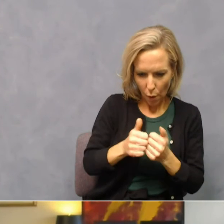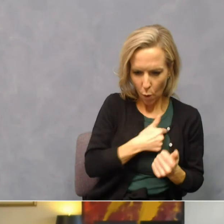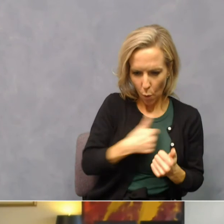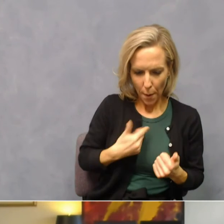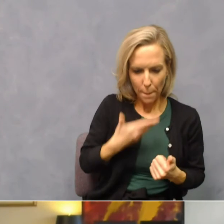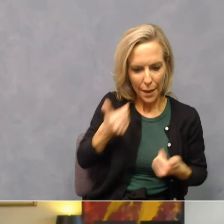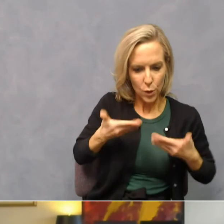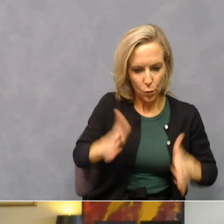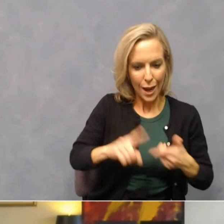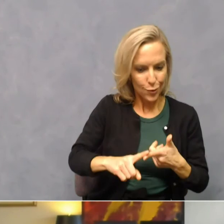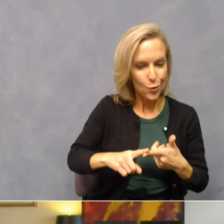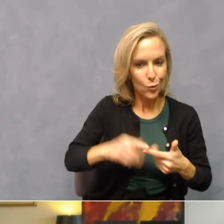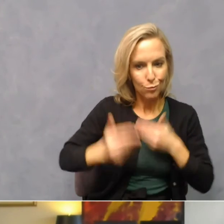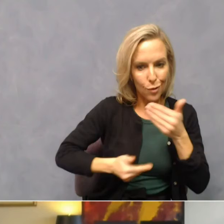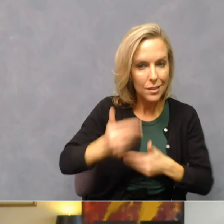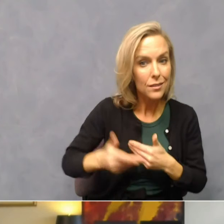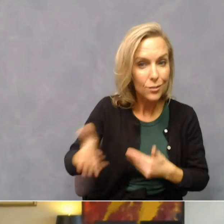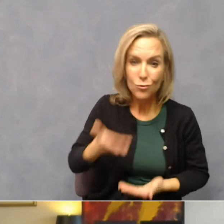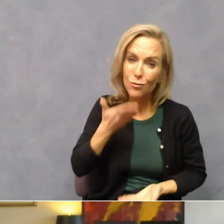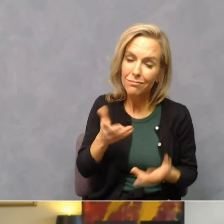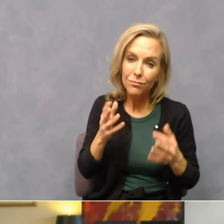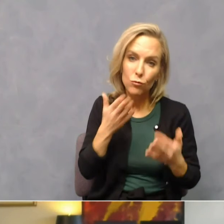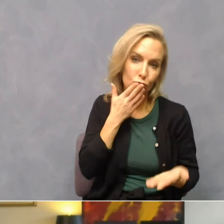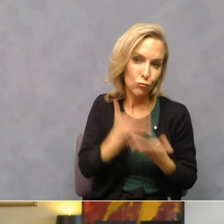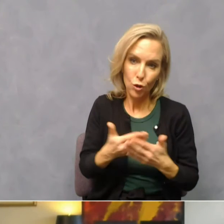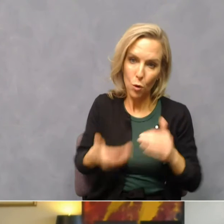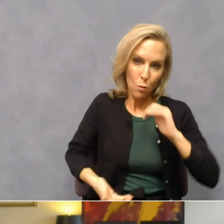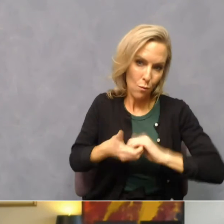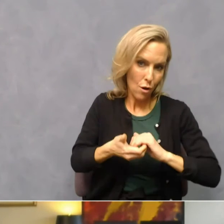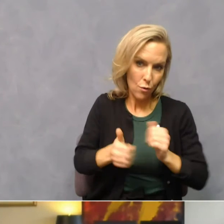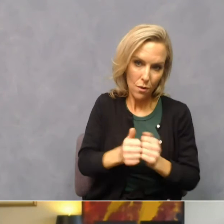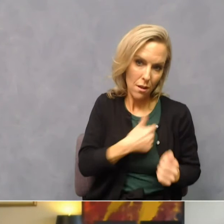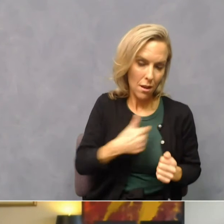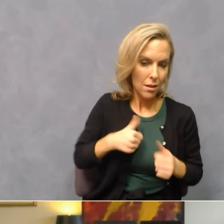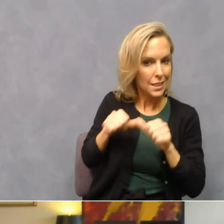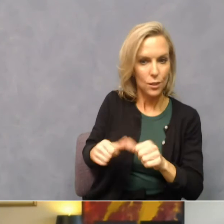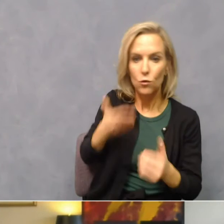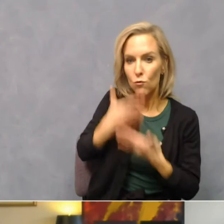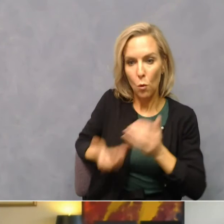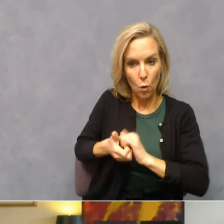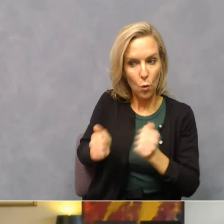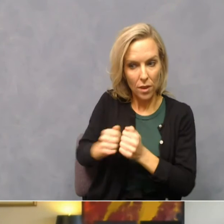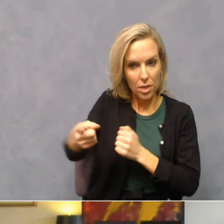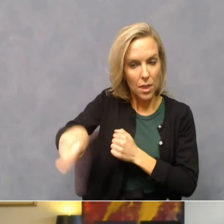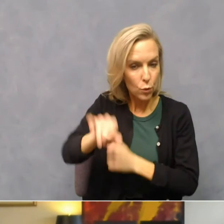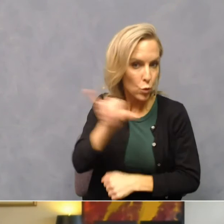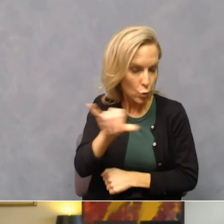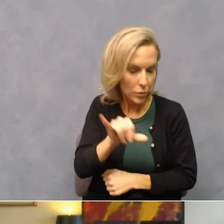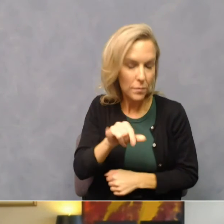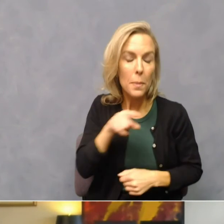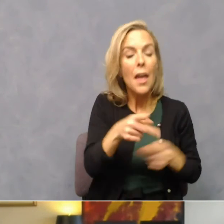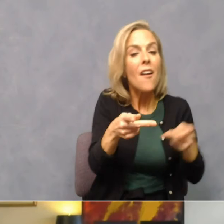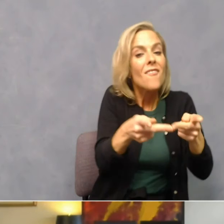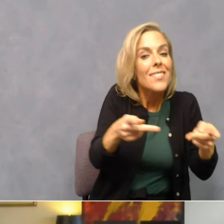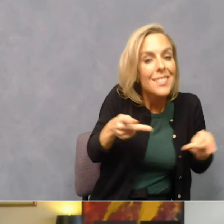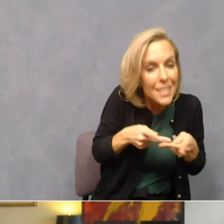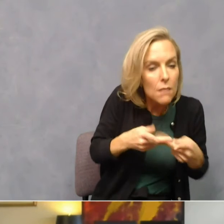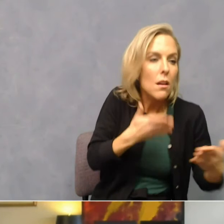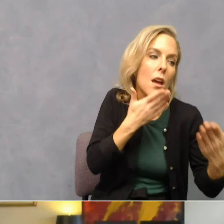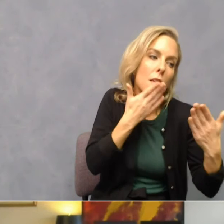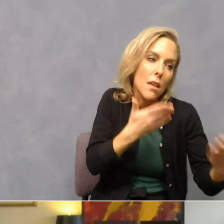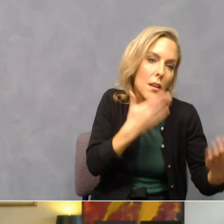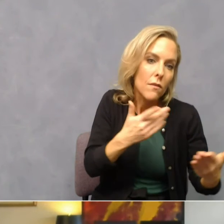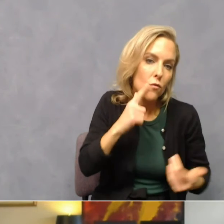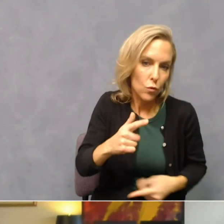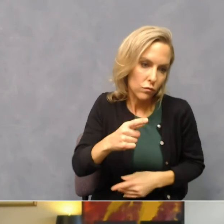good partners with us, and will continue to be good partners with them. Now, for facilities, again, thank you for welcoming in